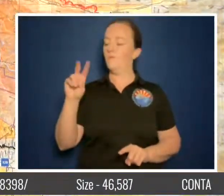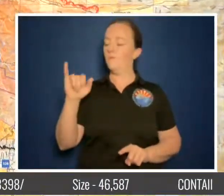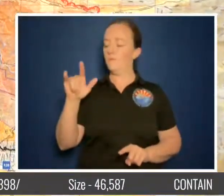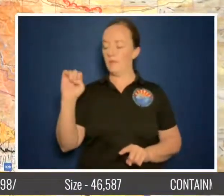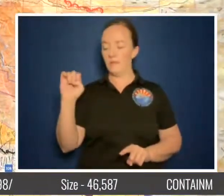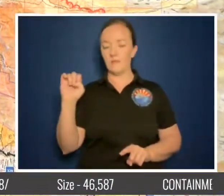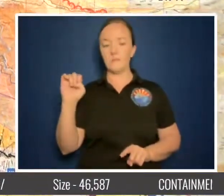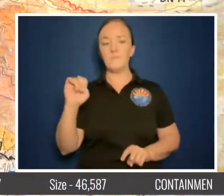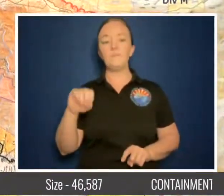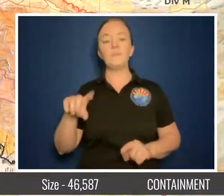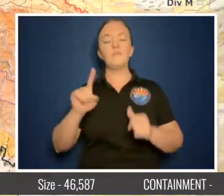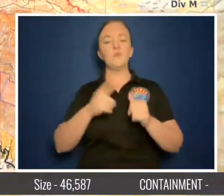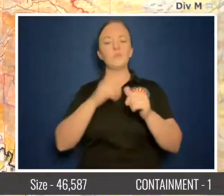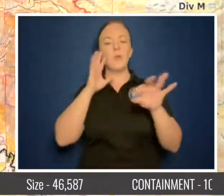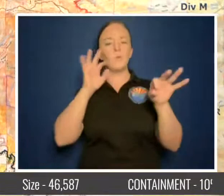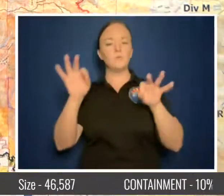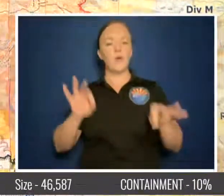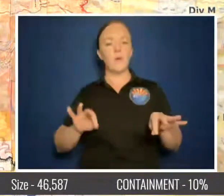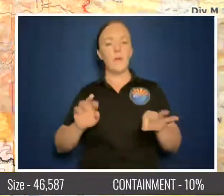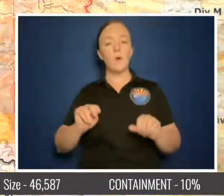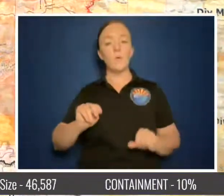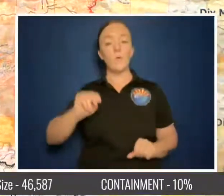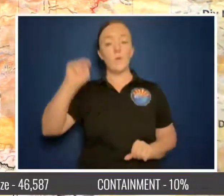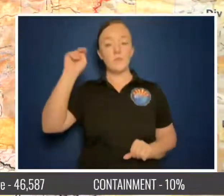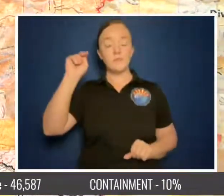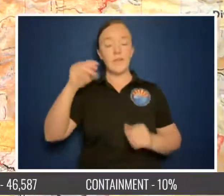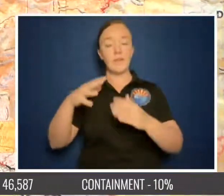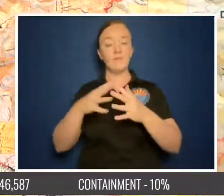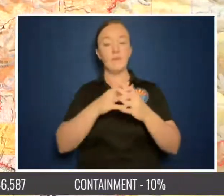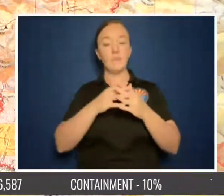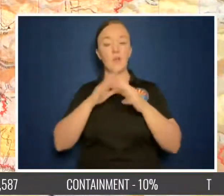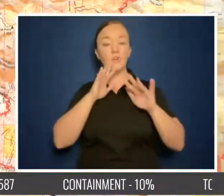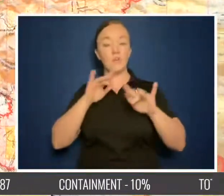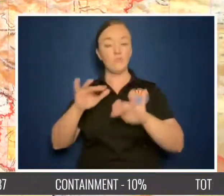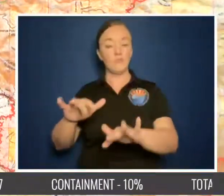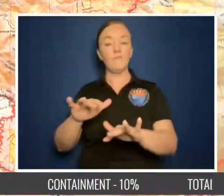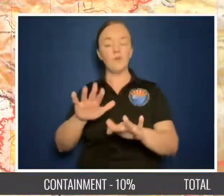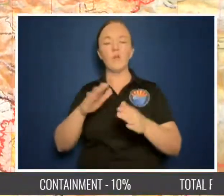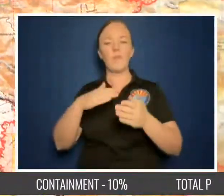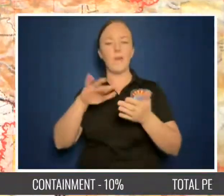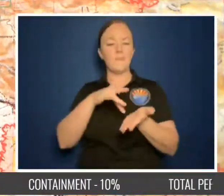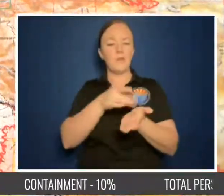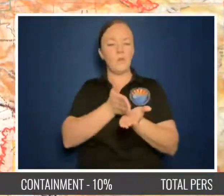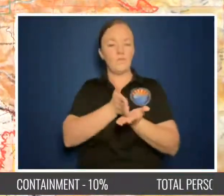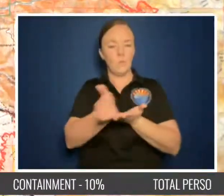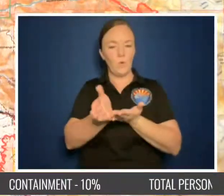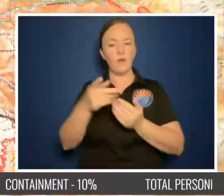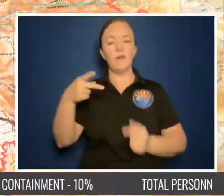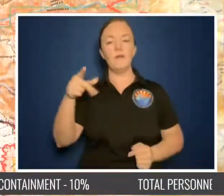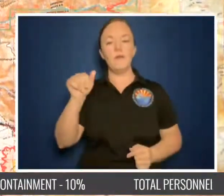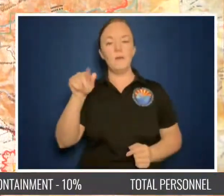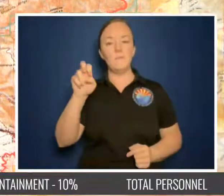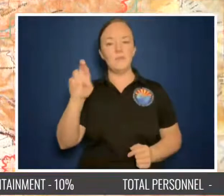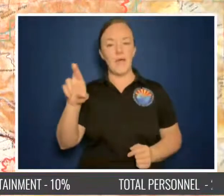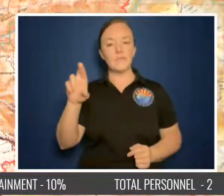north side of the Middle Fork of the American River in Placer County, up along the Forest Hill Road, Forest Hill Divide